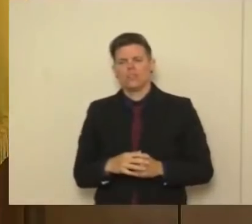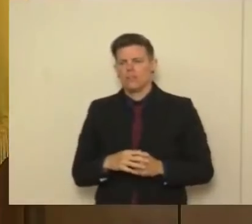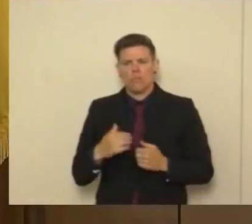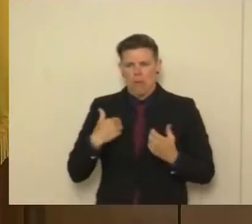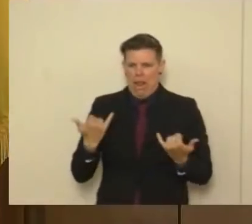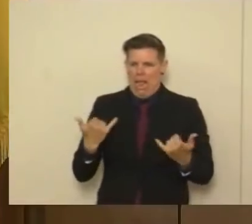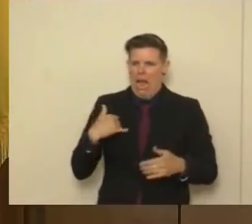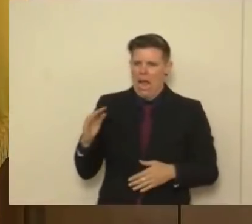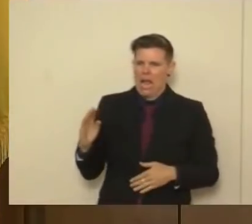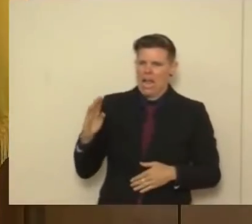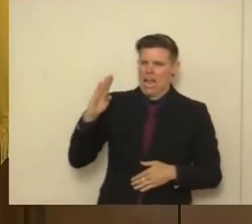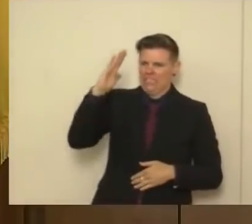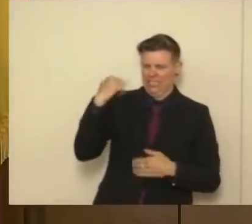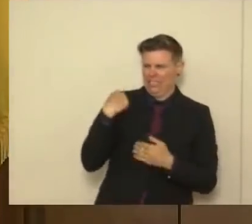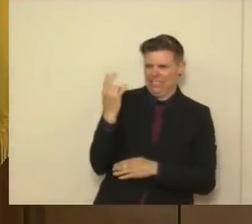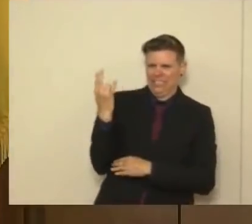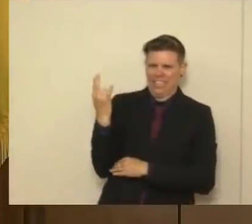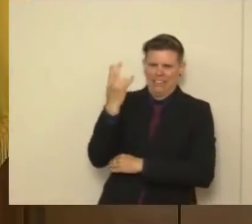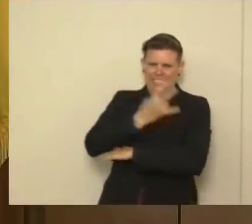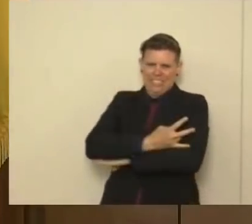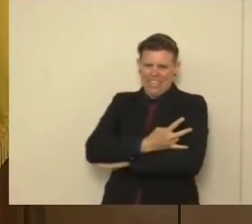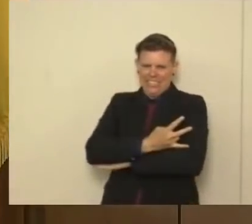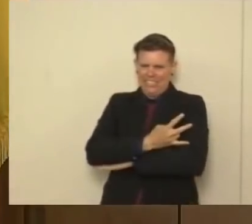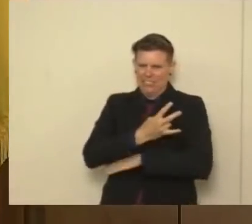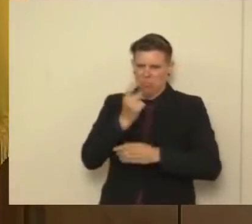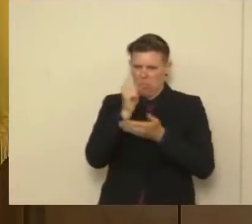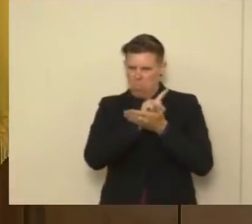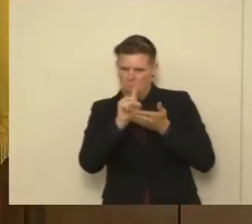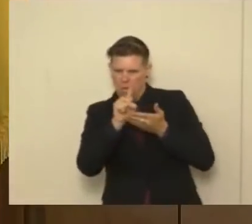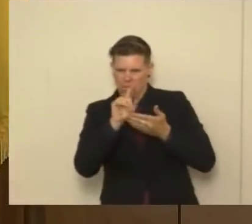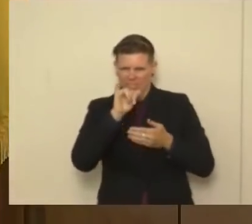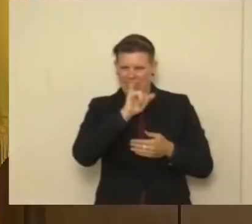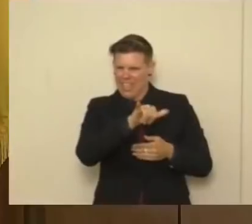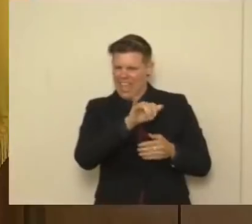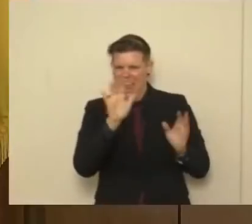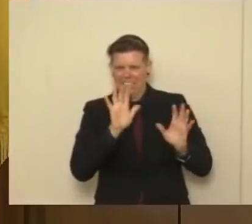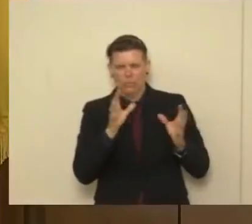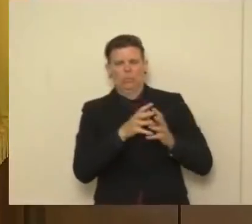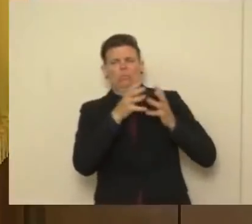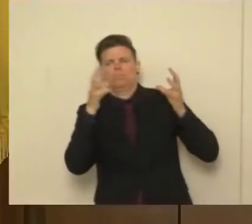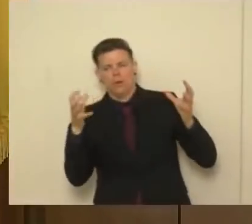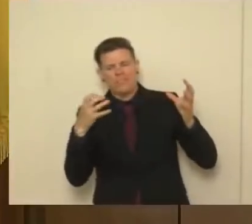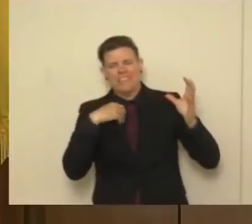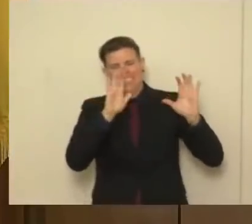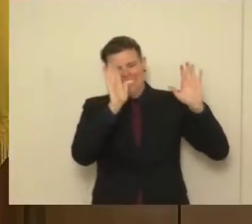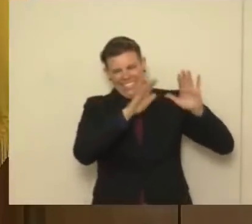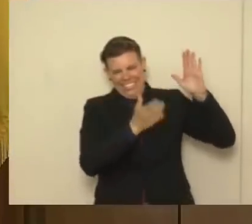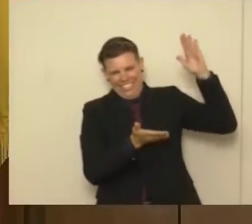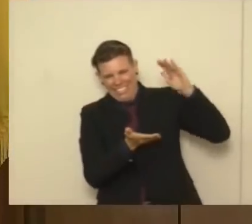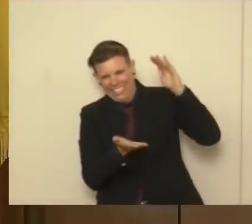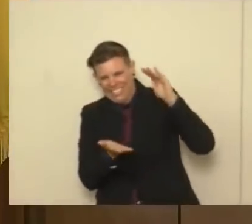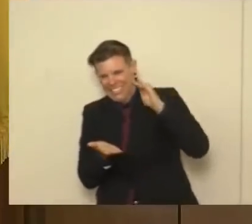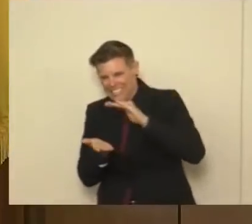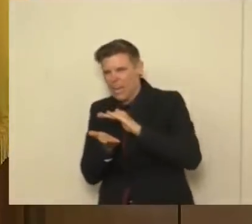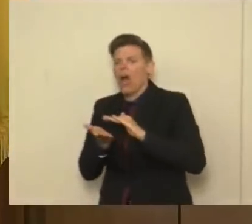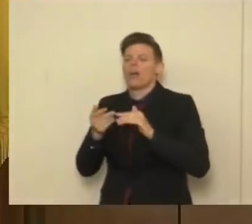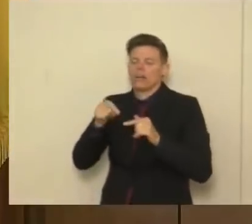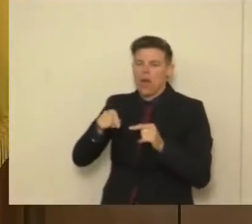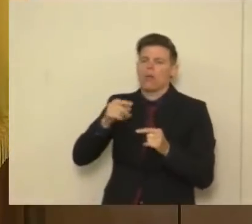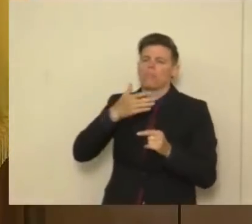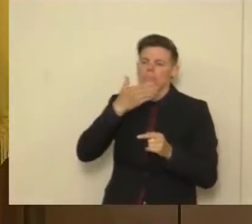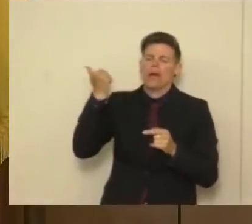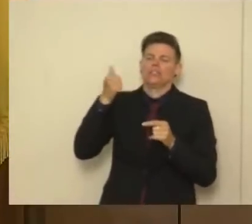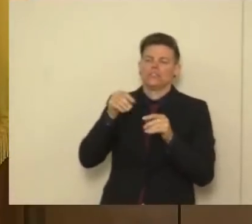average caseload. I am confident that we get back to our gating criteria in the next 14